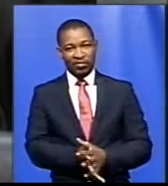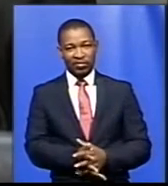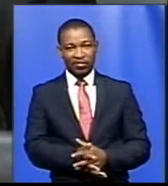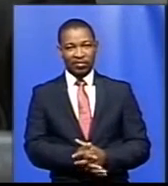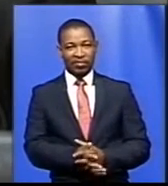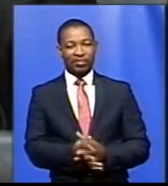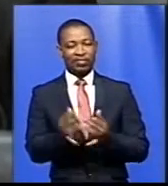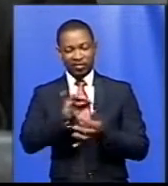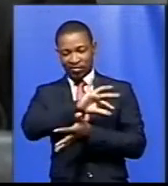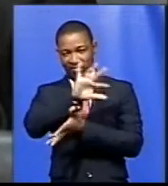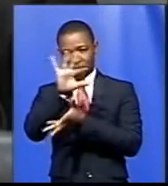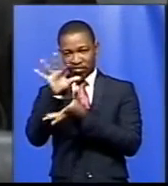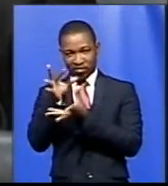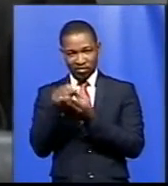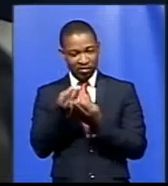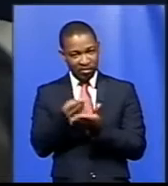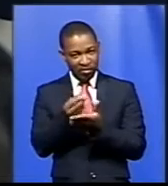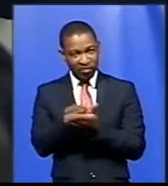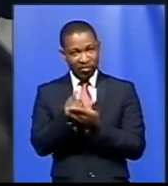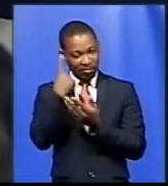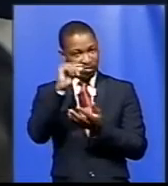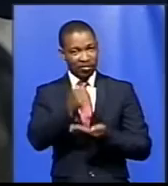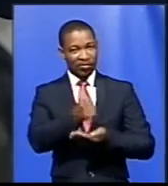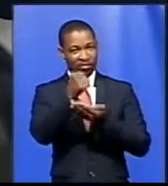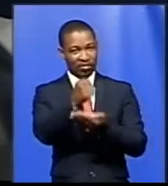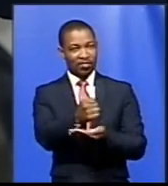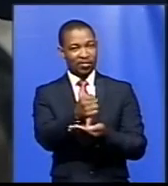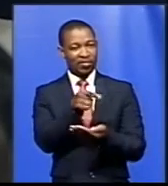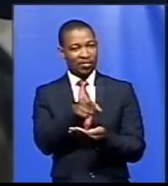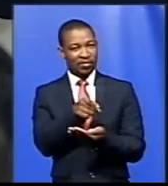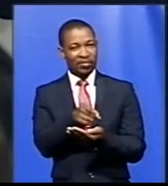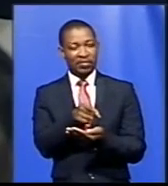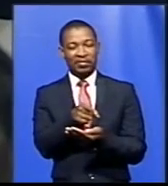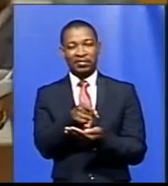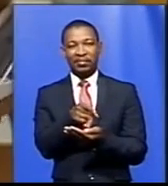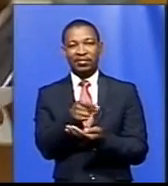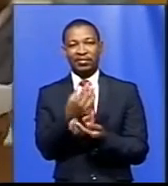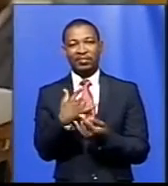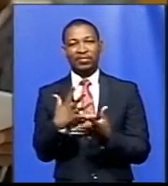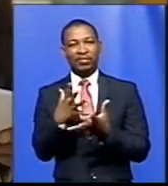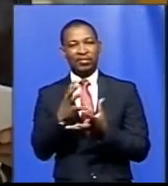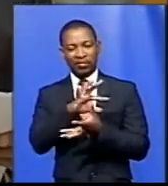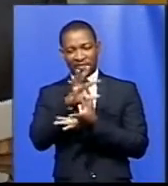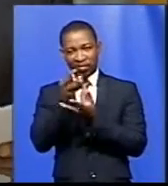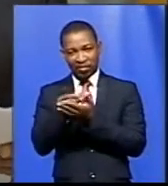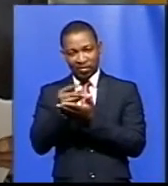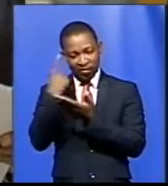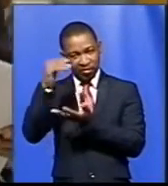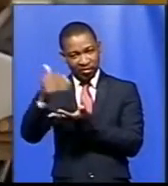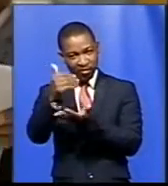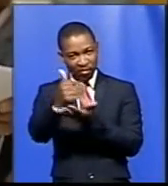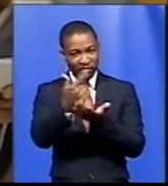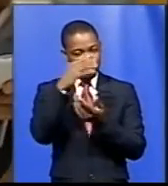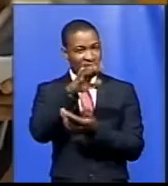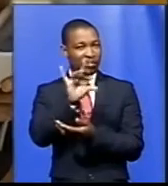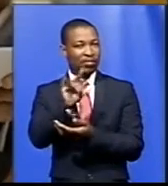Overall balance of this budget, Madam Speaker. Madam Speaker, with estimated total revenues and grants of